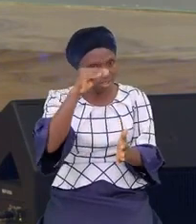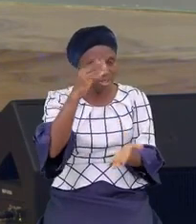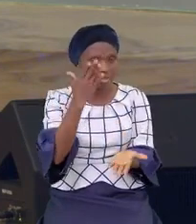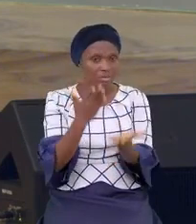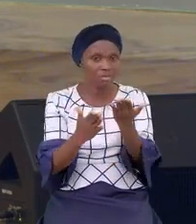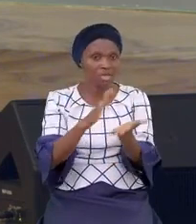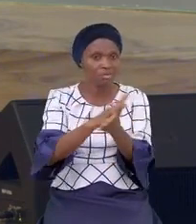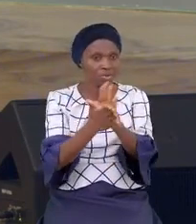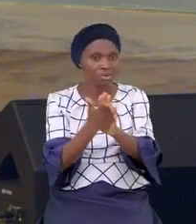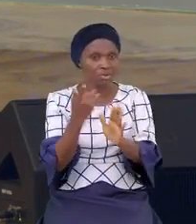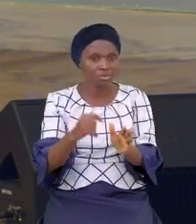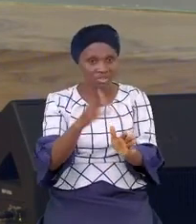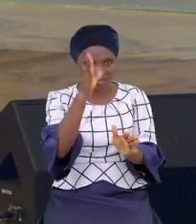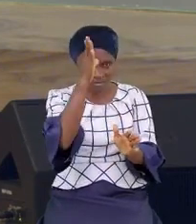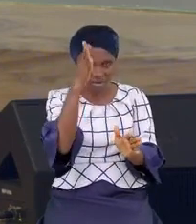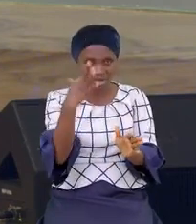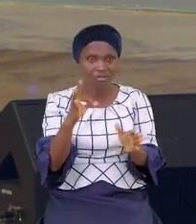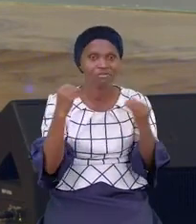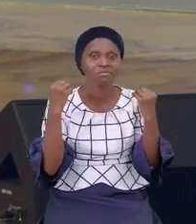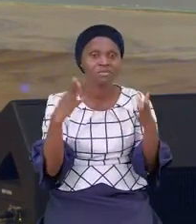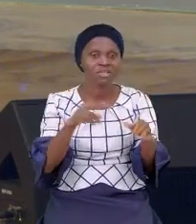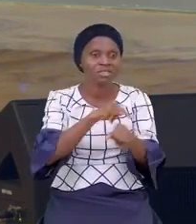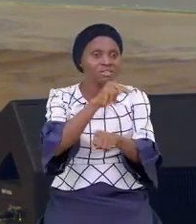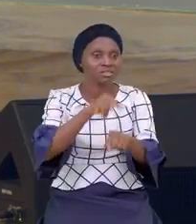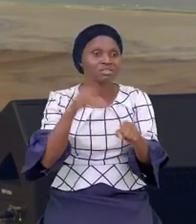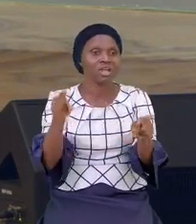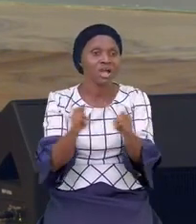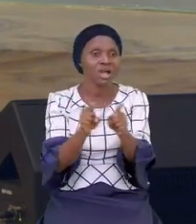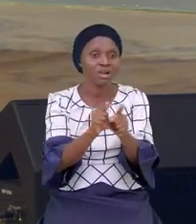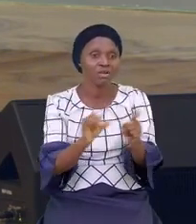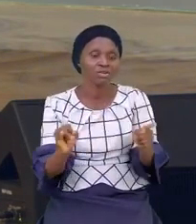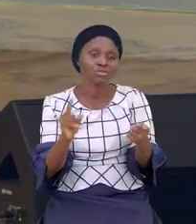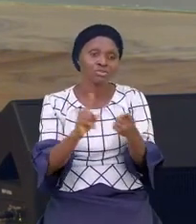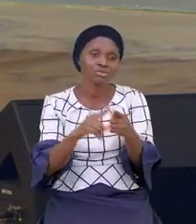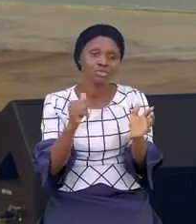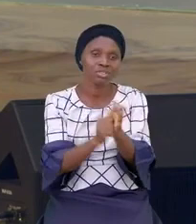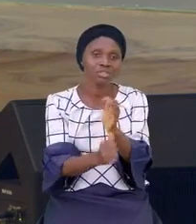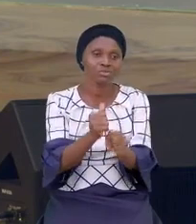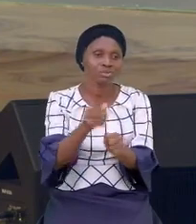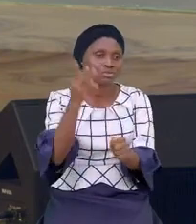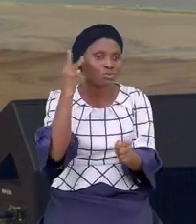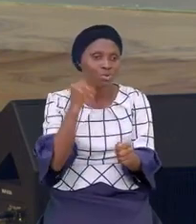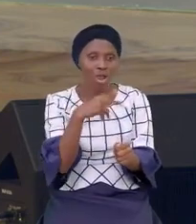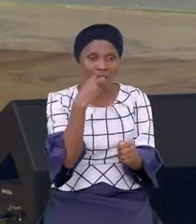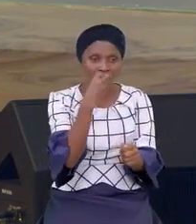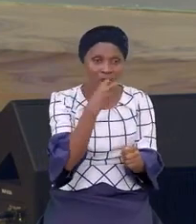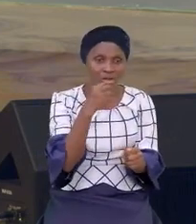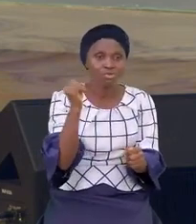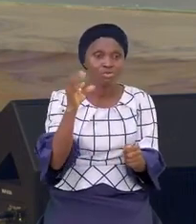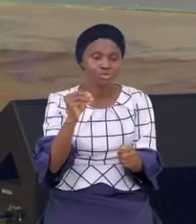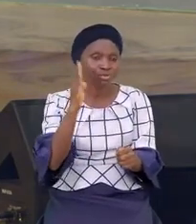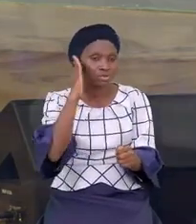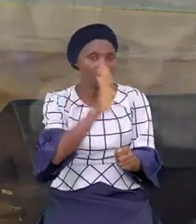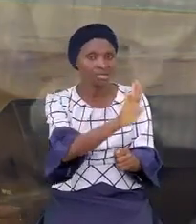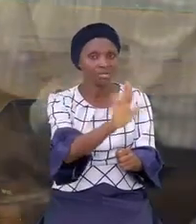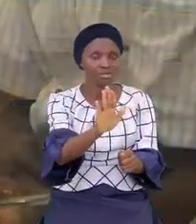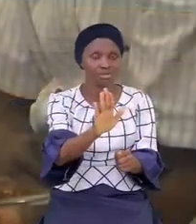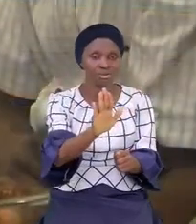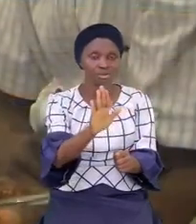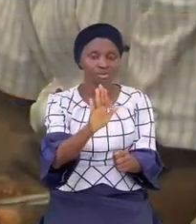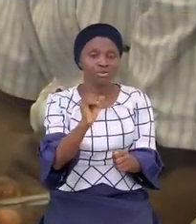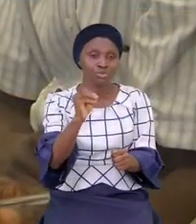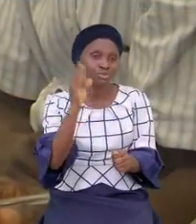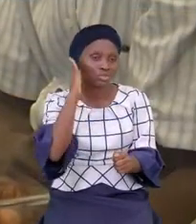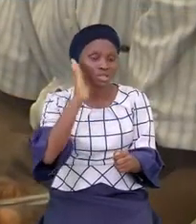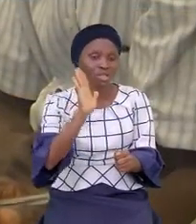of many nations according to that which was spoken, so shall thy seed be, and